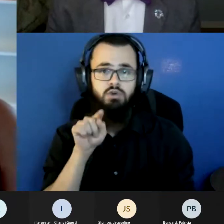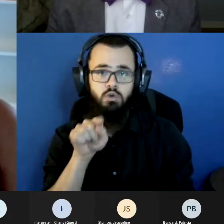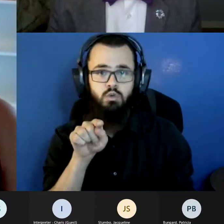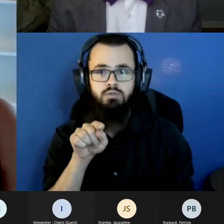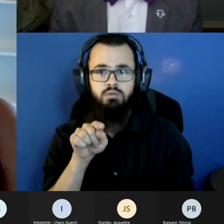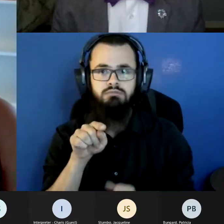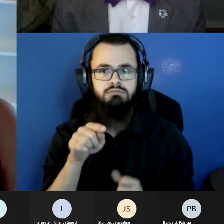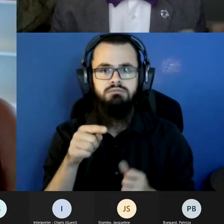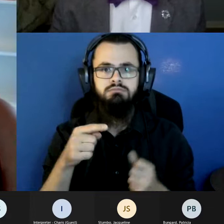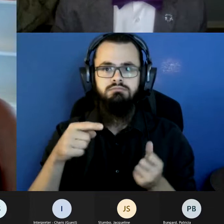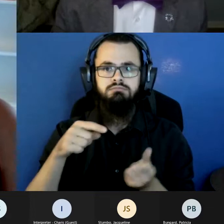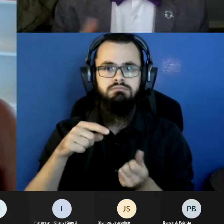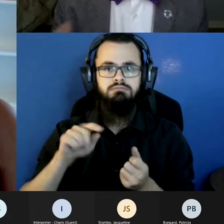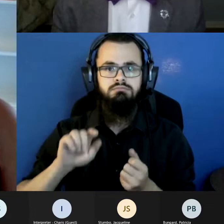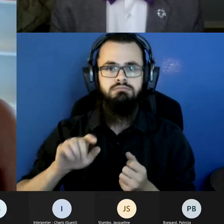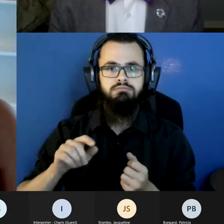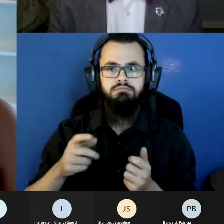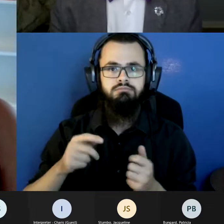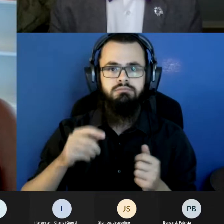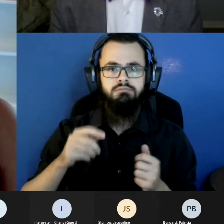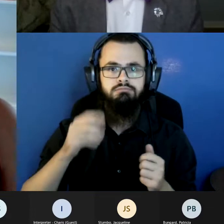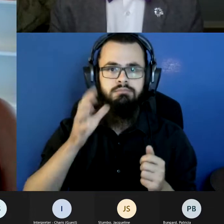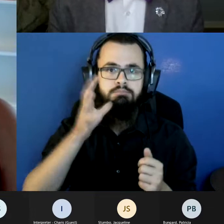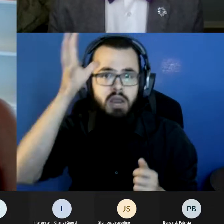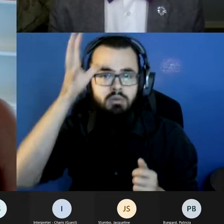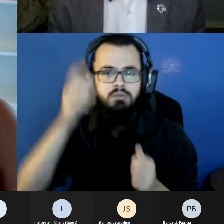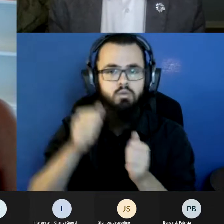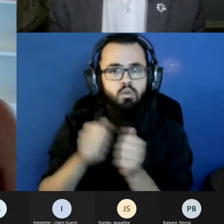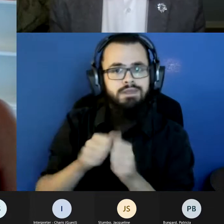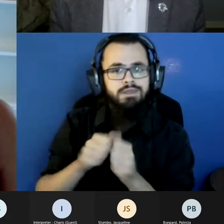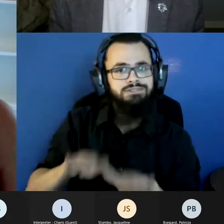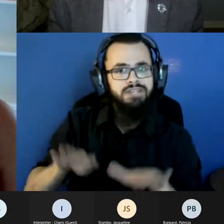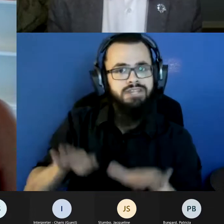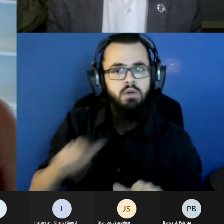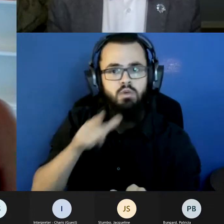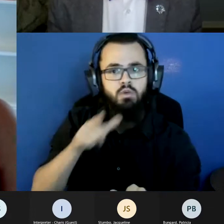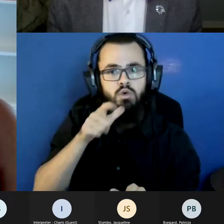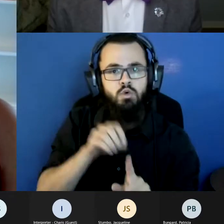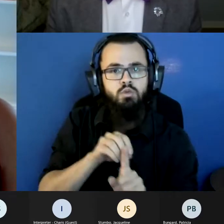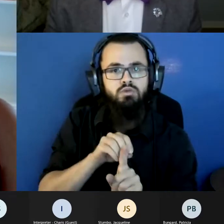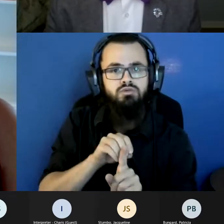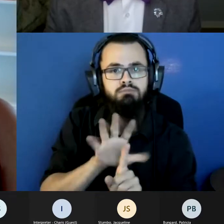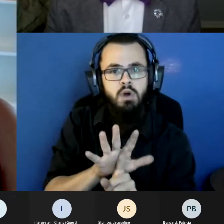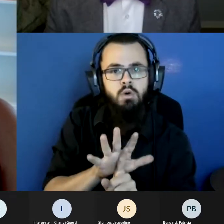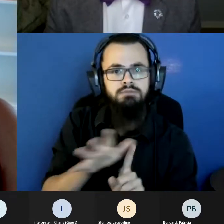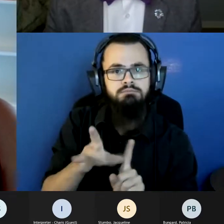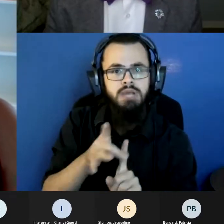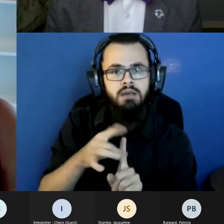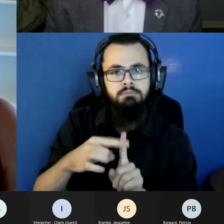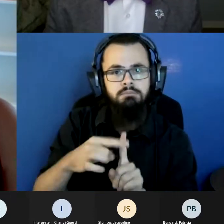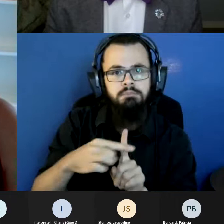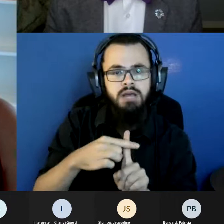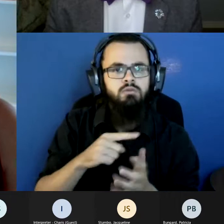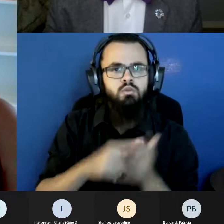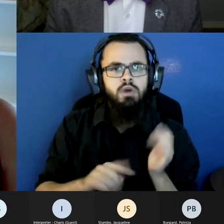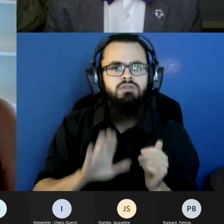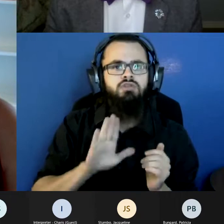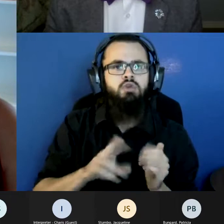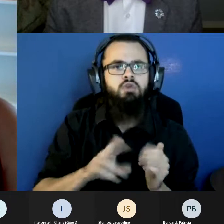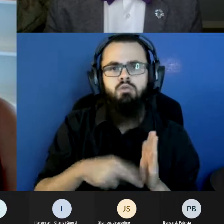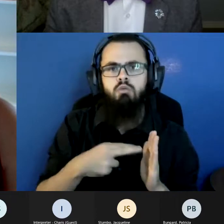child is COVID exposed or COVID positive, what's your role as a university employee at that